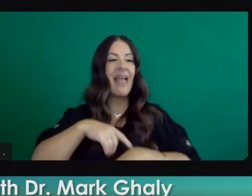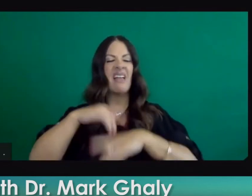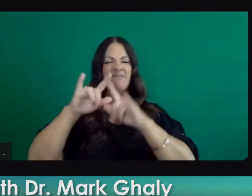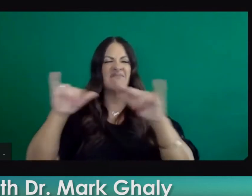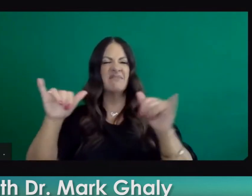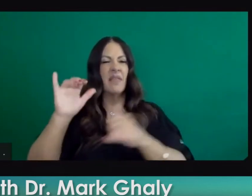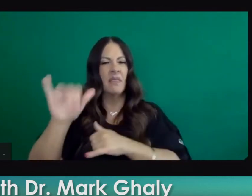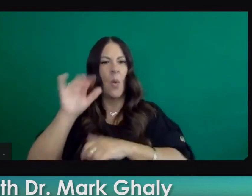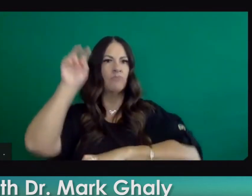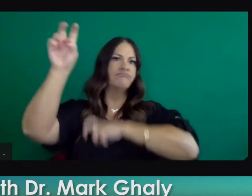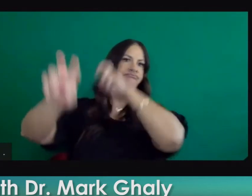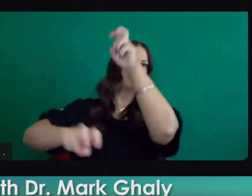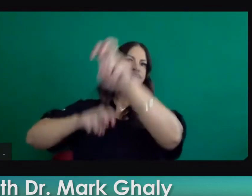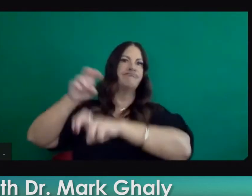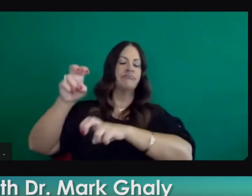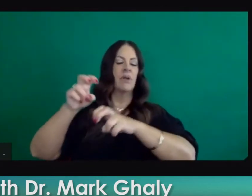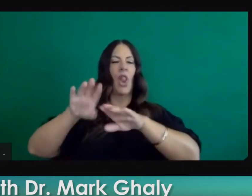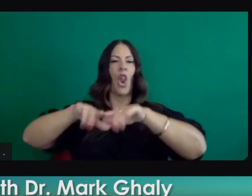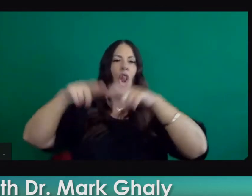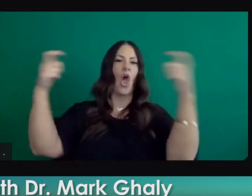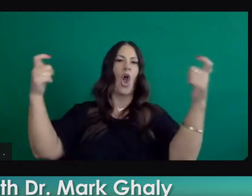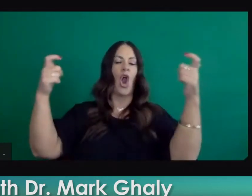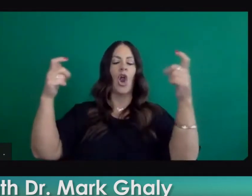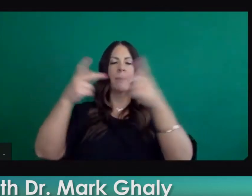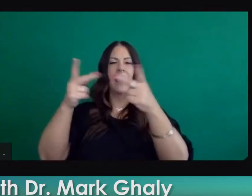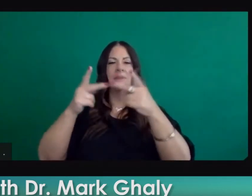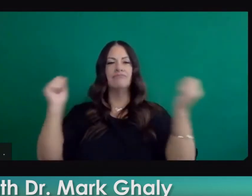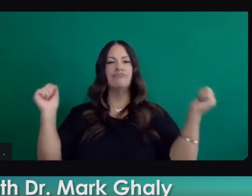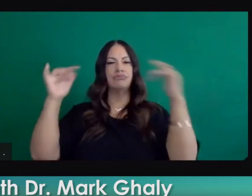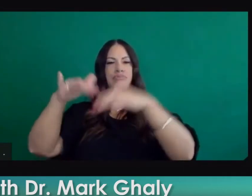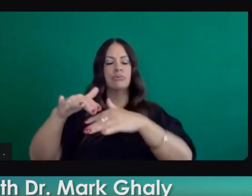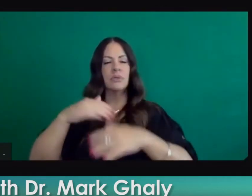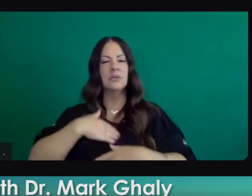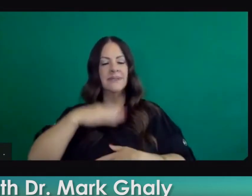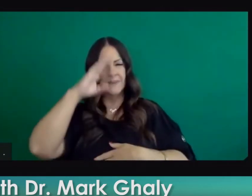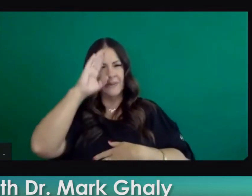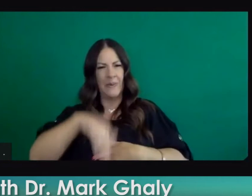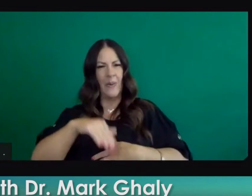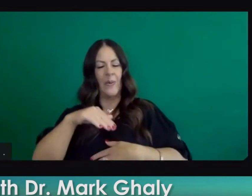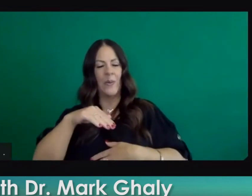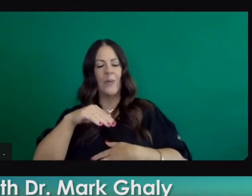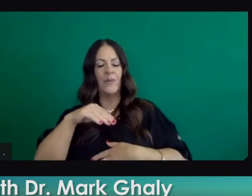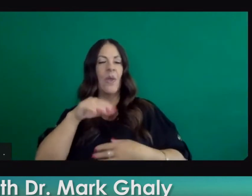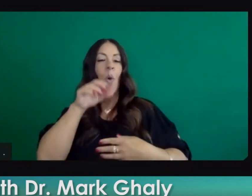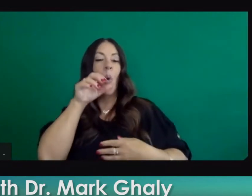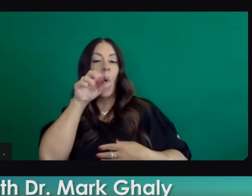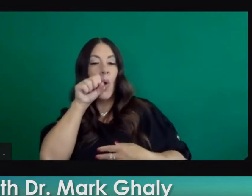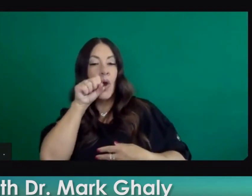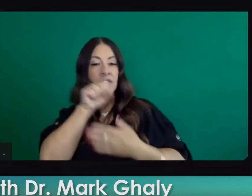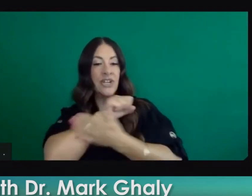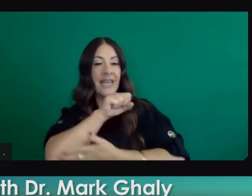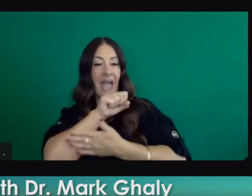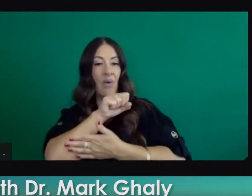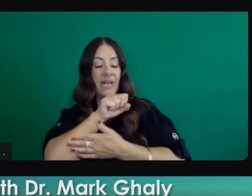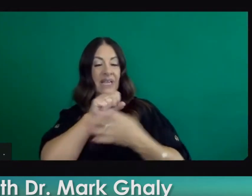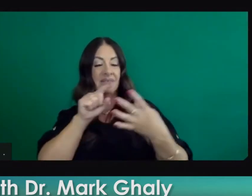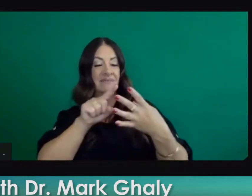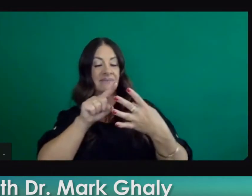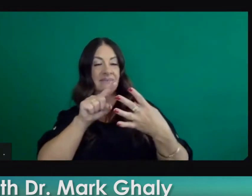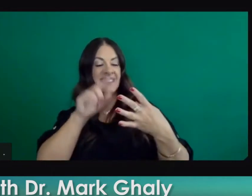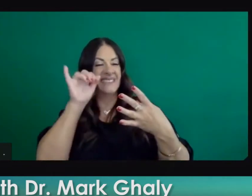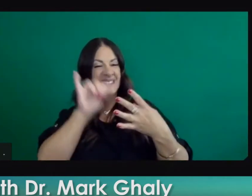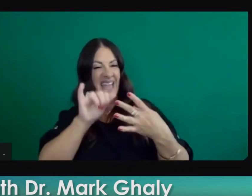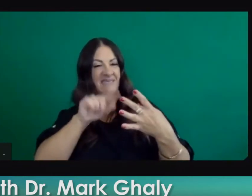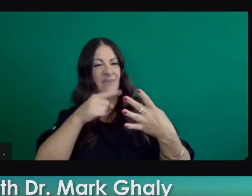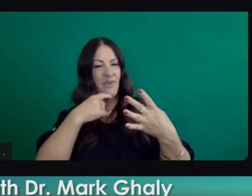part or outdoor. It looks like Orange County didn't move to the orange tier, so maybe that makes the case more difficult for, say,